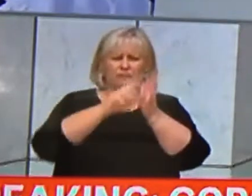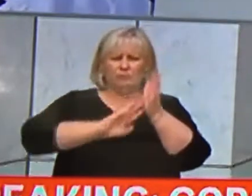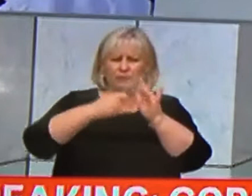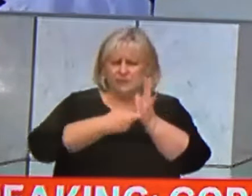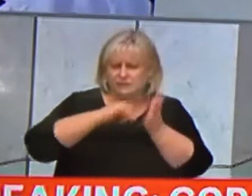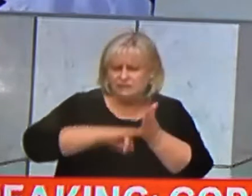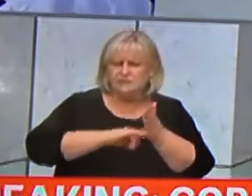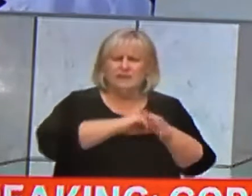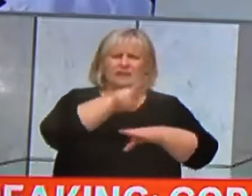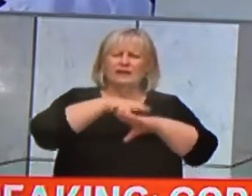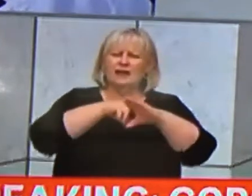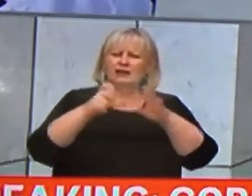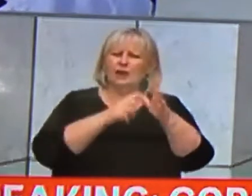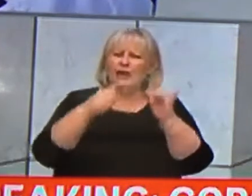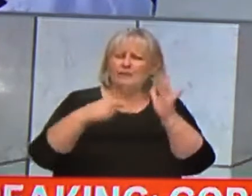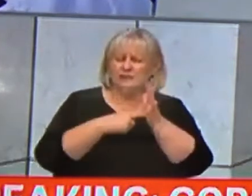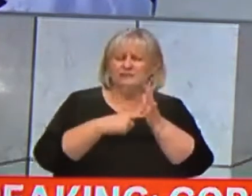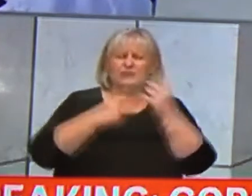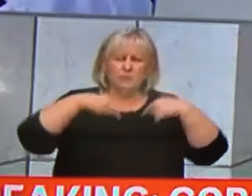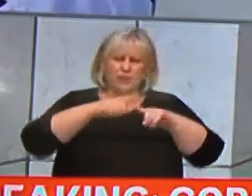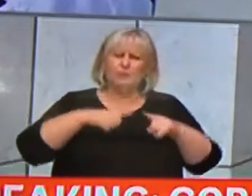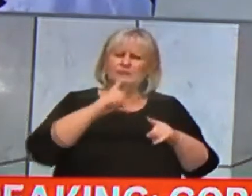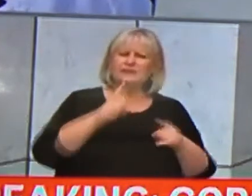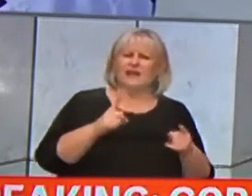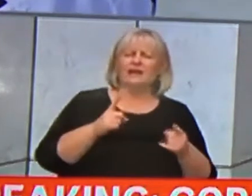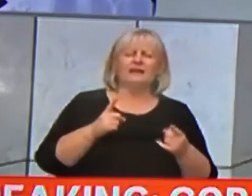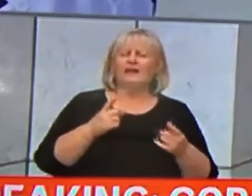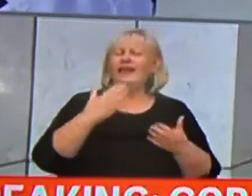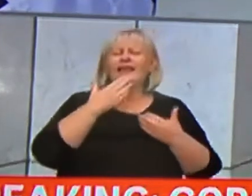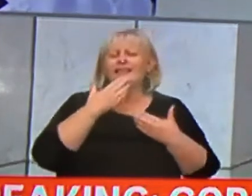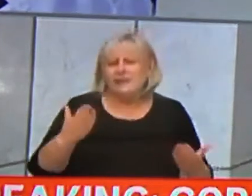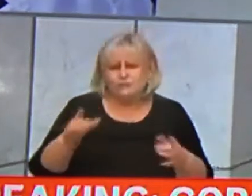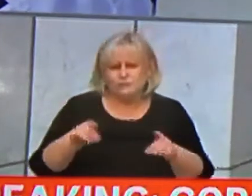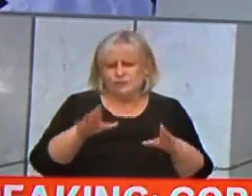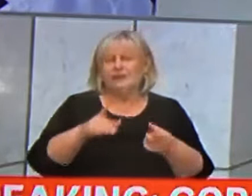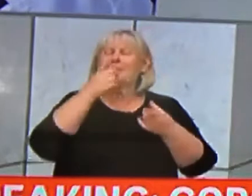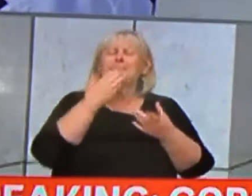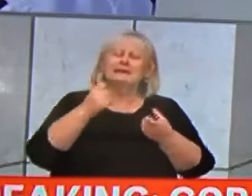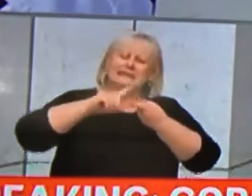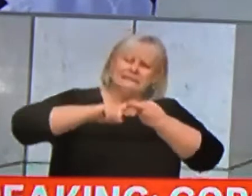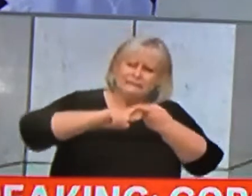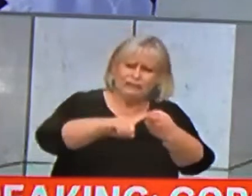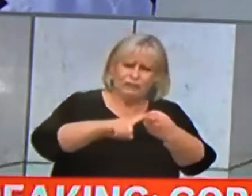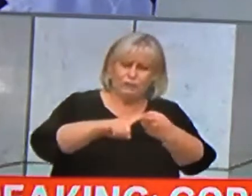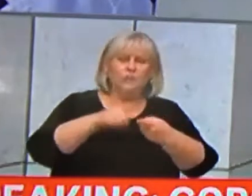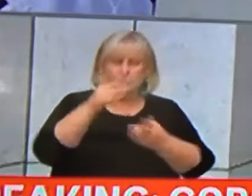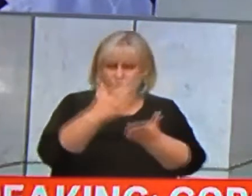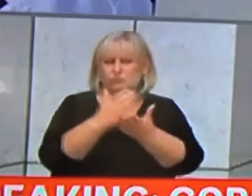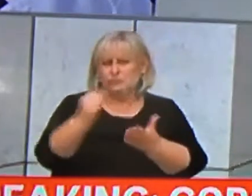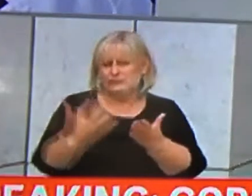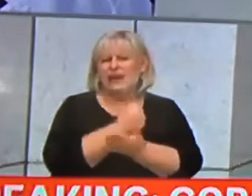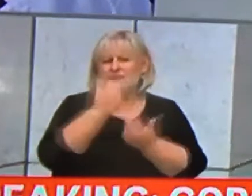National Cabinet, we simply want to say to you, Australia, thank you. Keep doing it. You're saving